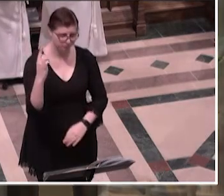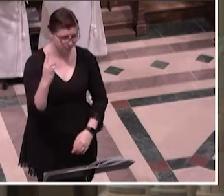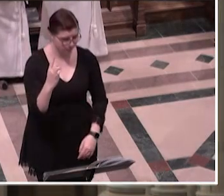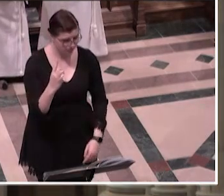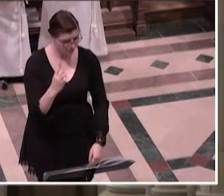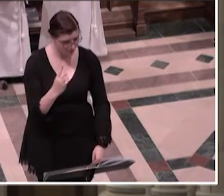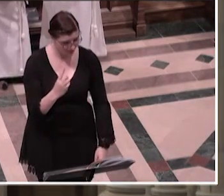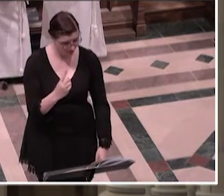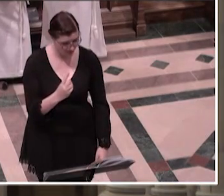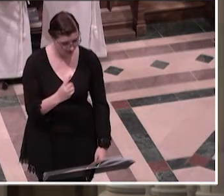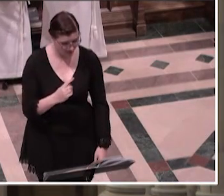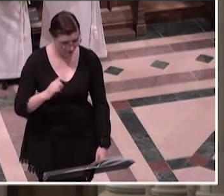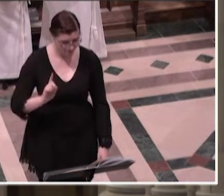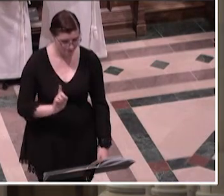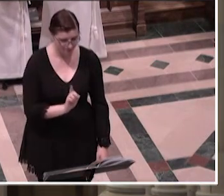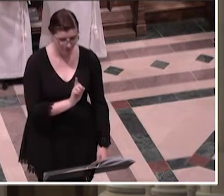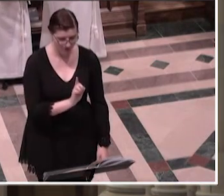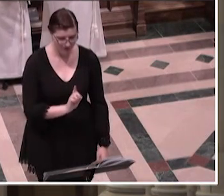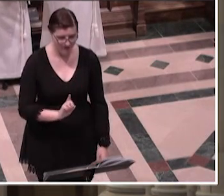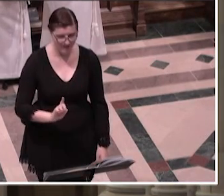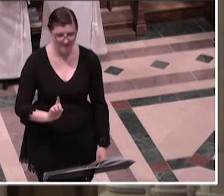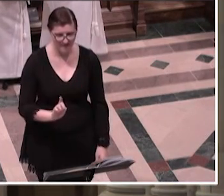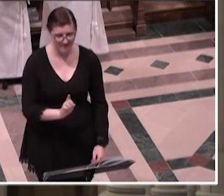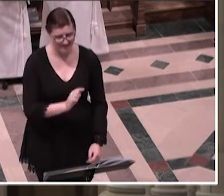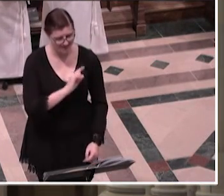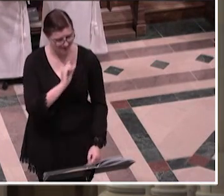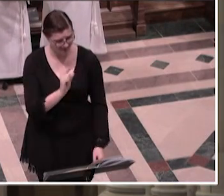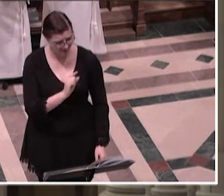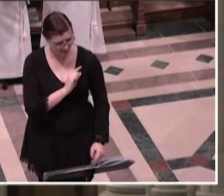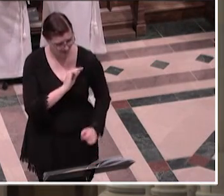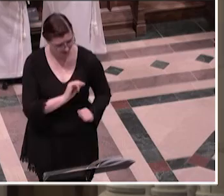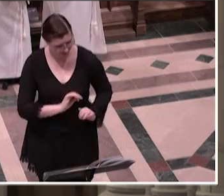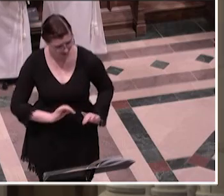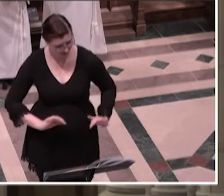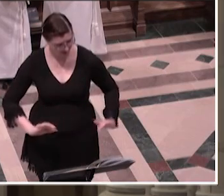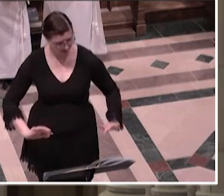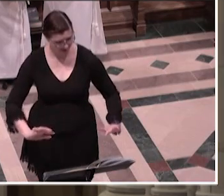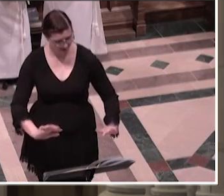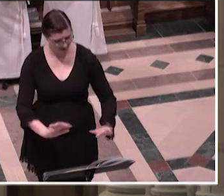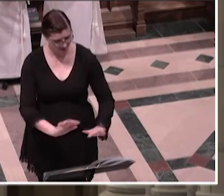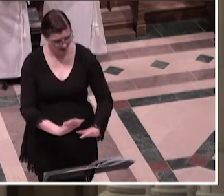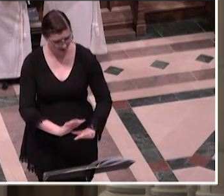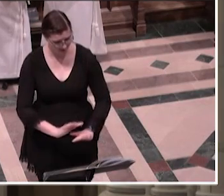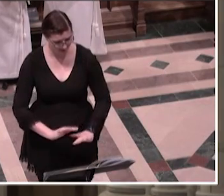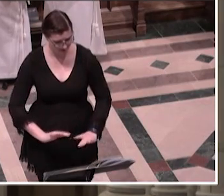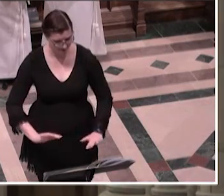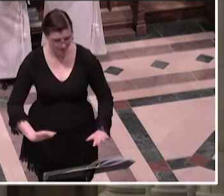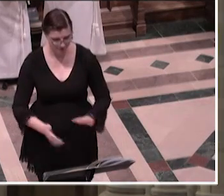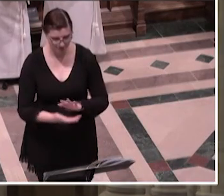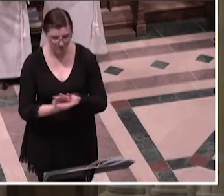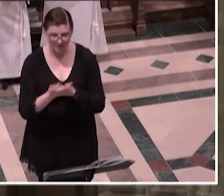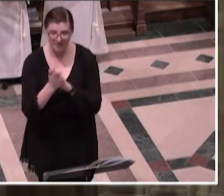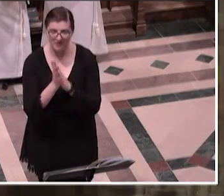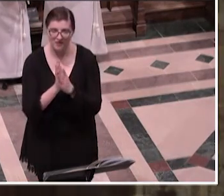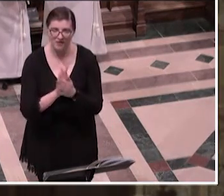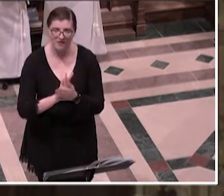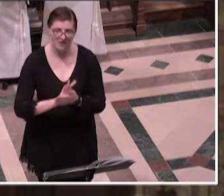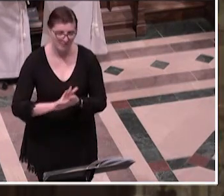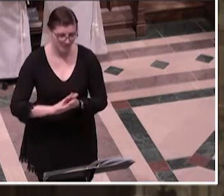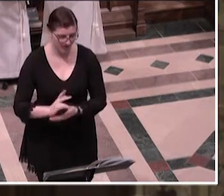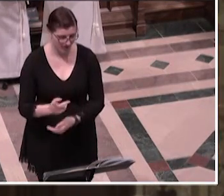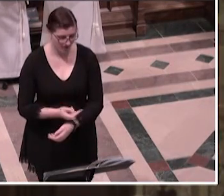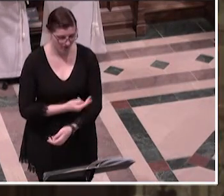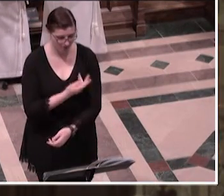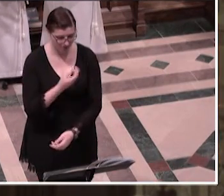side to walk upon his guilty side and to behold